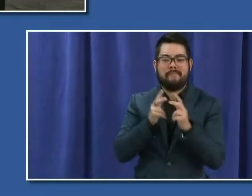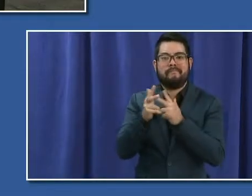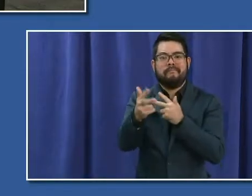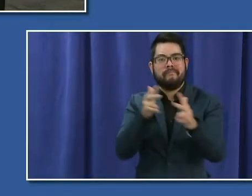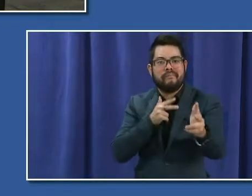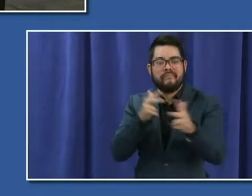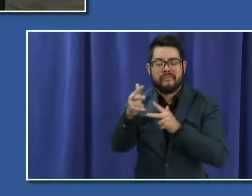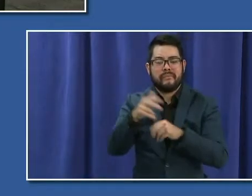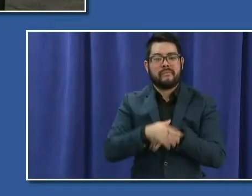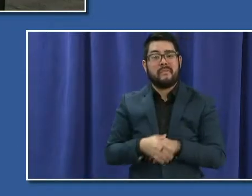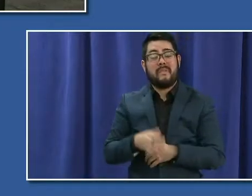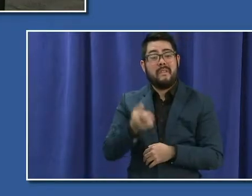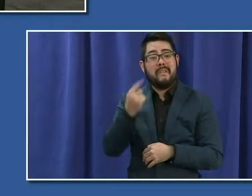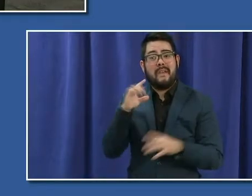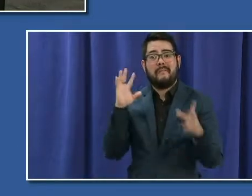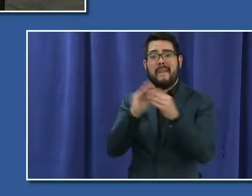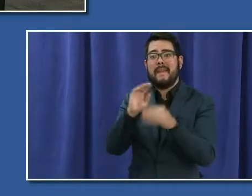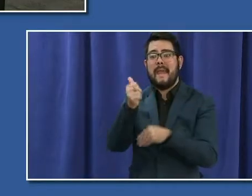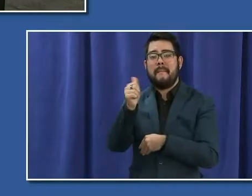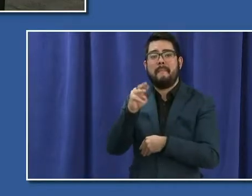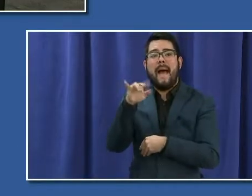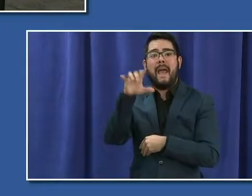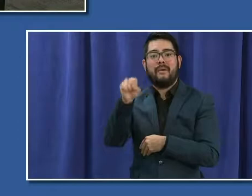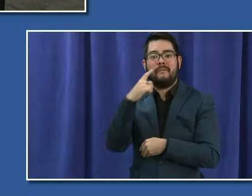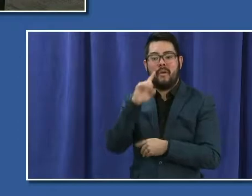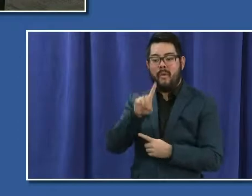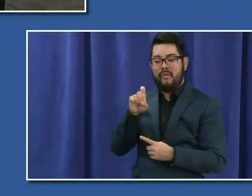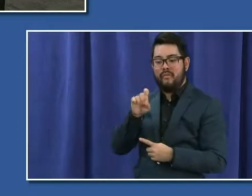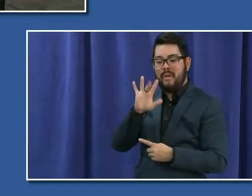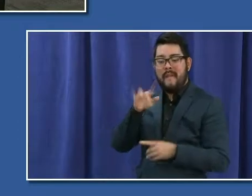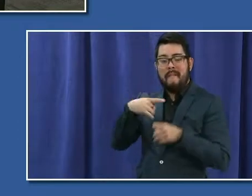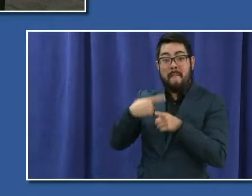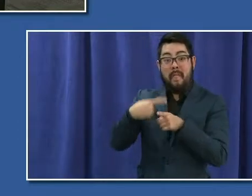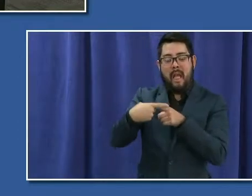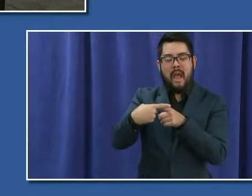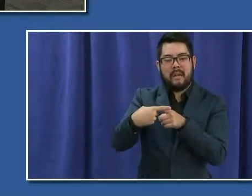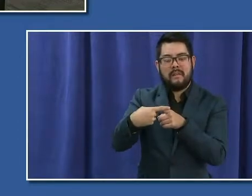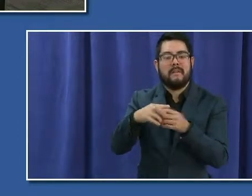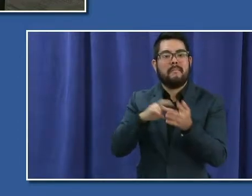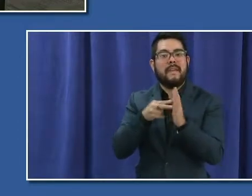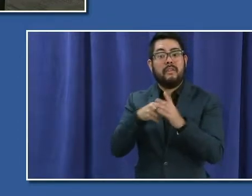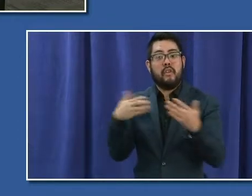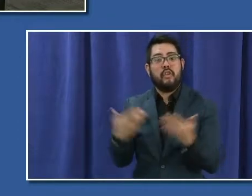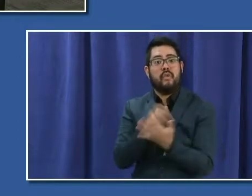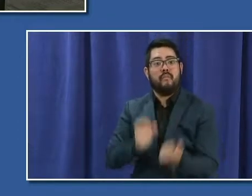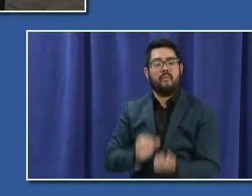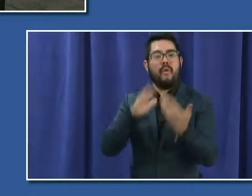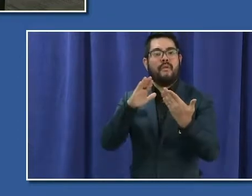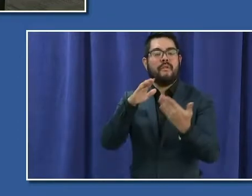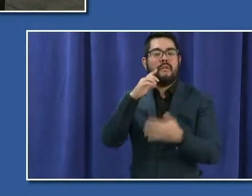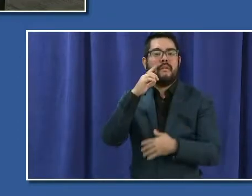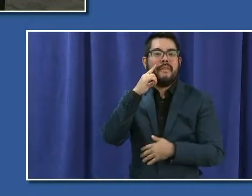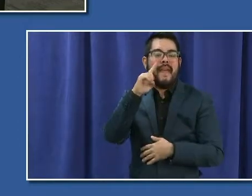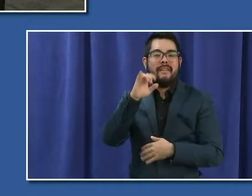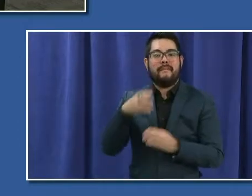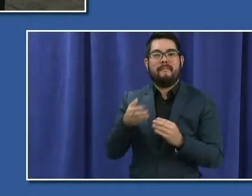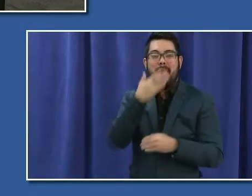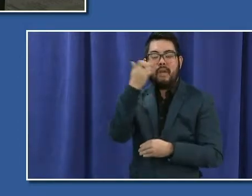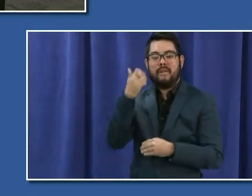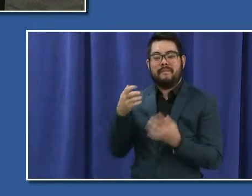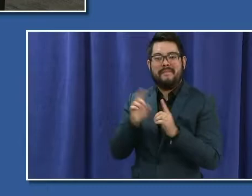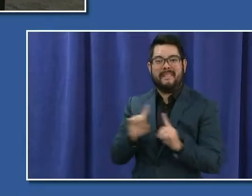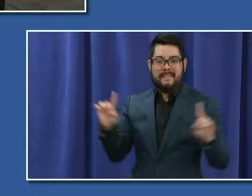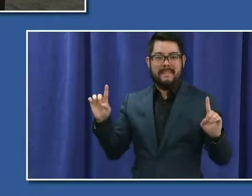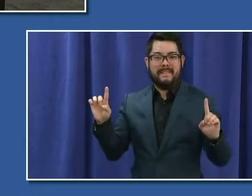shared streets across the city, across 125 blocks. That it's this new way of using the public way that gives you that little extra social distance that you